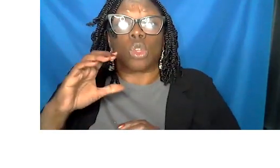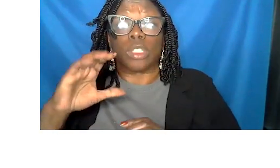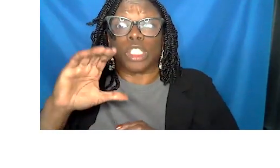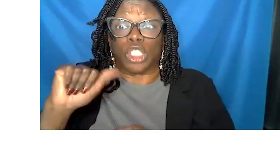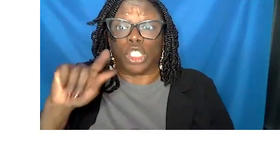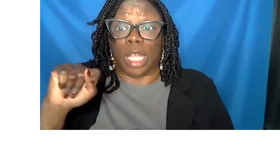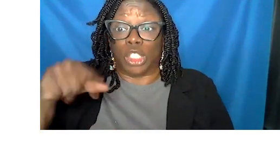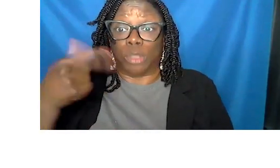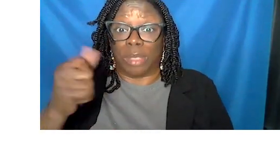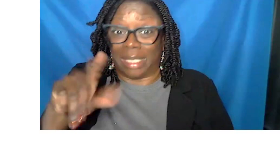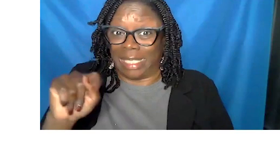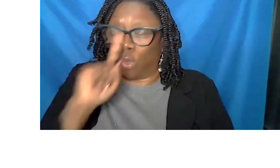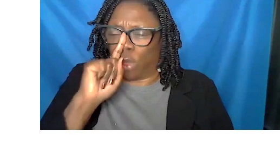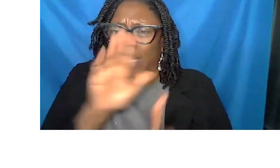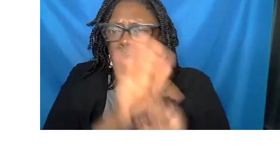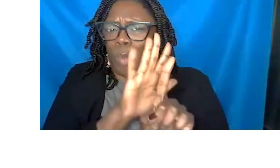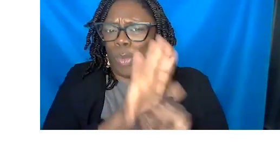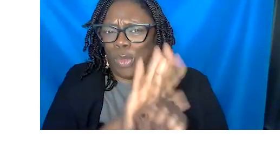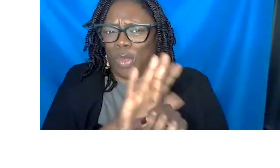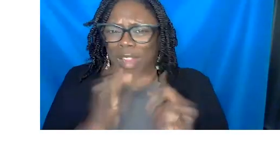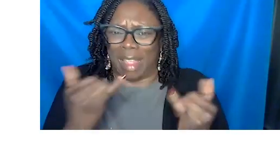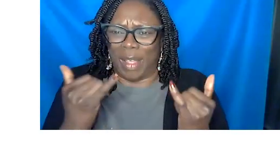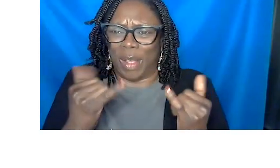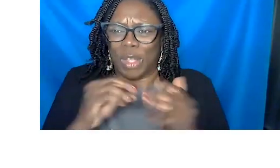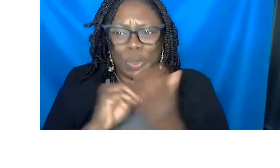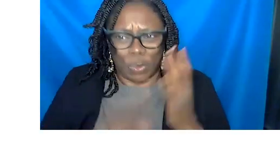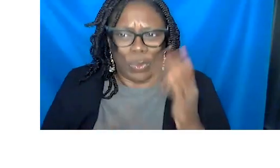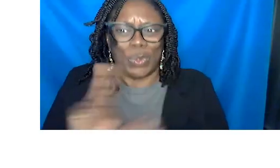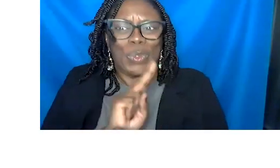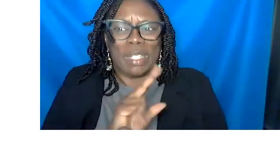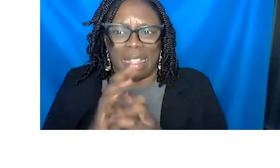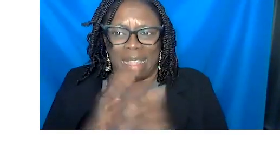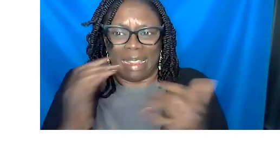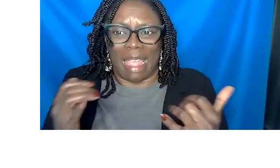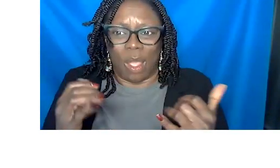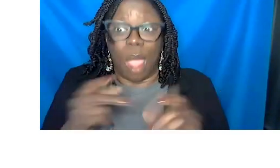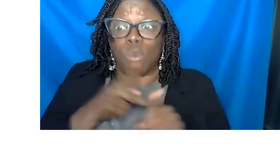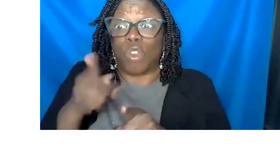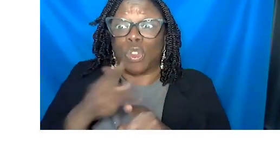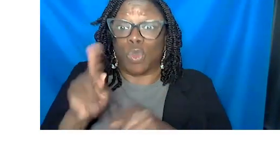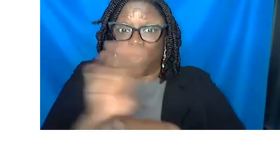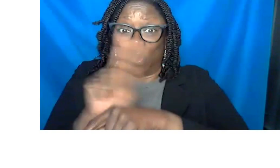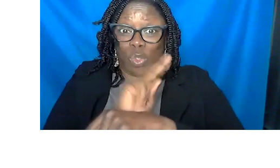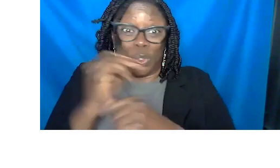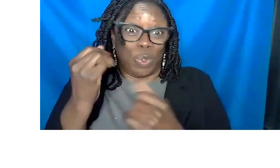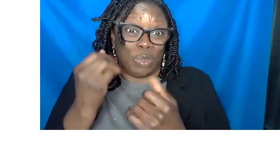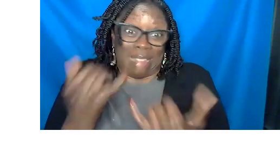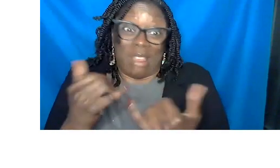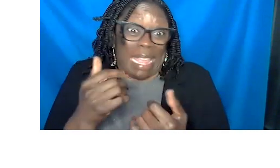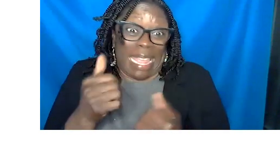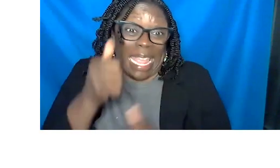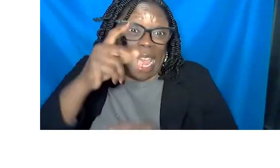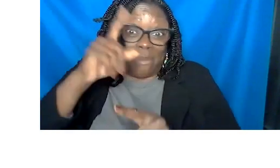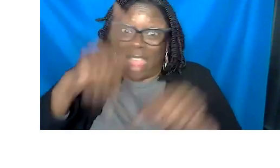that we talked about, that is being used by students, being used by professionals in the field, being used by pretty much in every